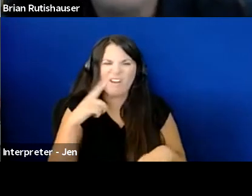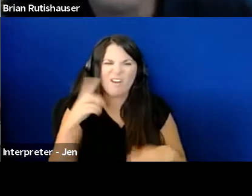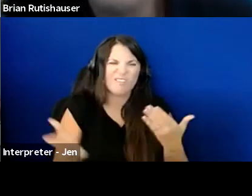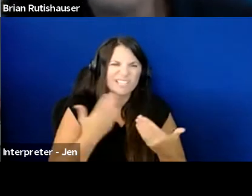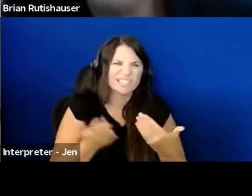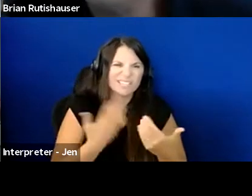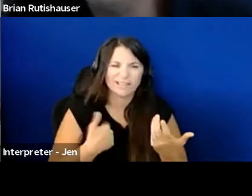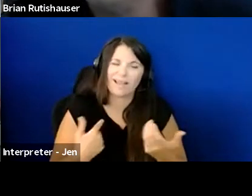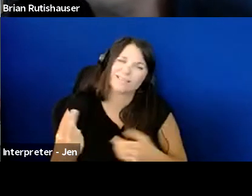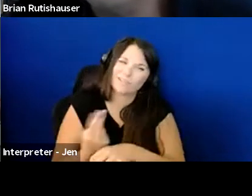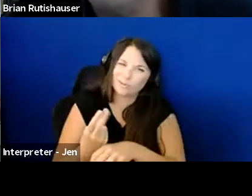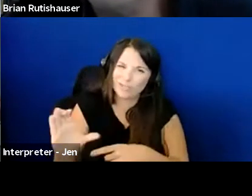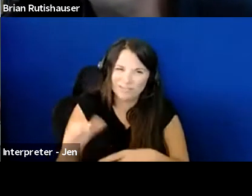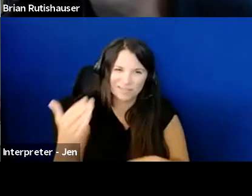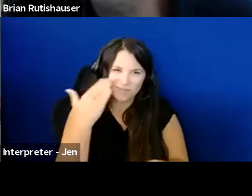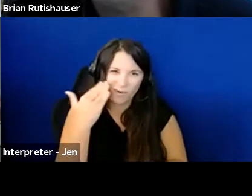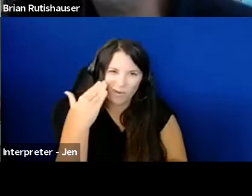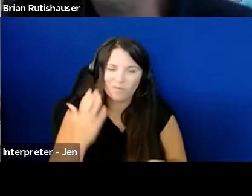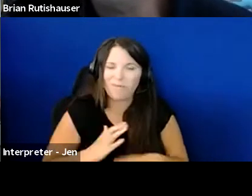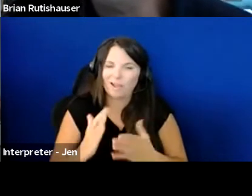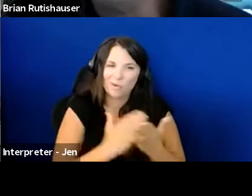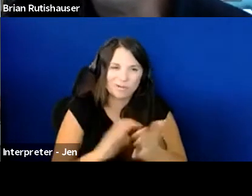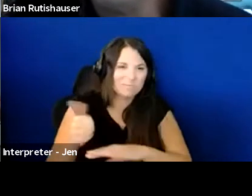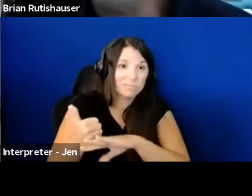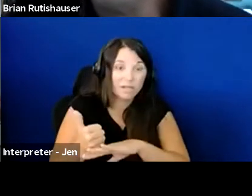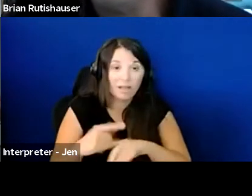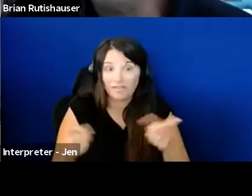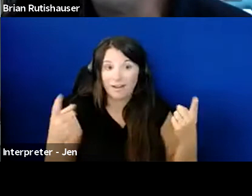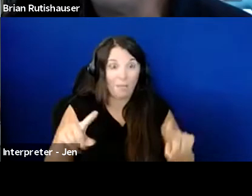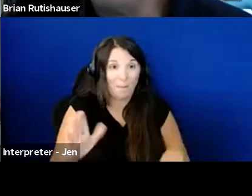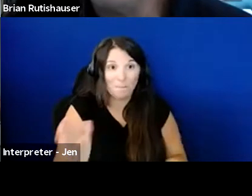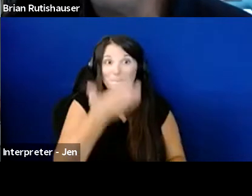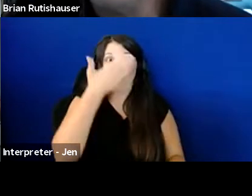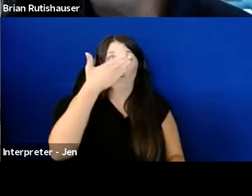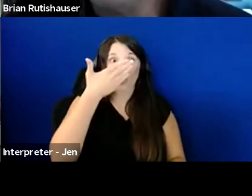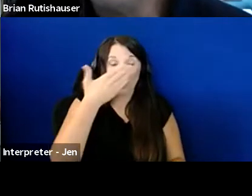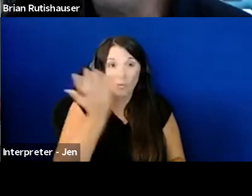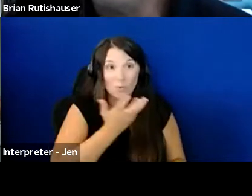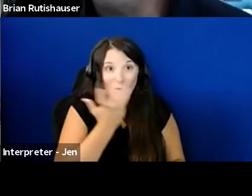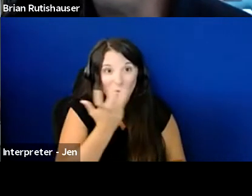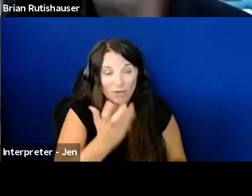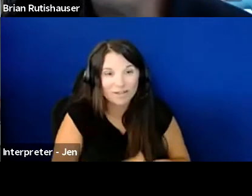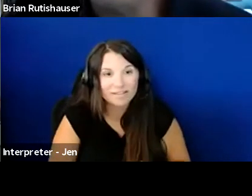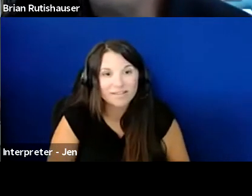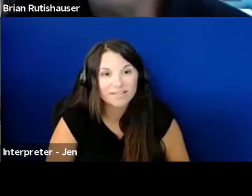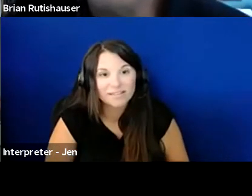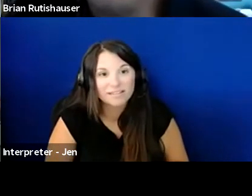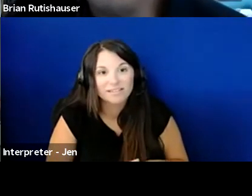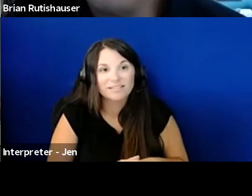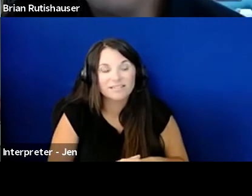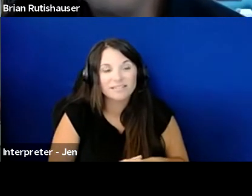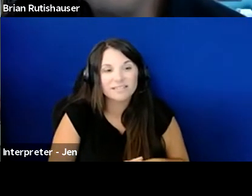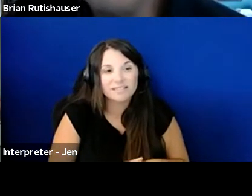up. And then I hit a huge wall when I realized